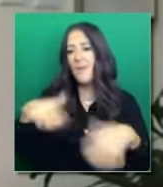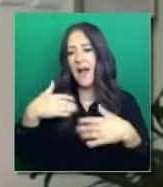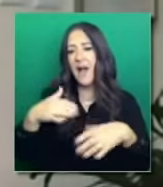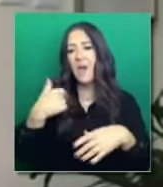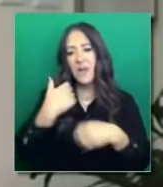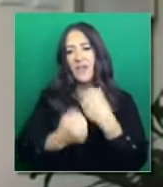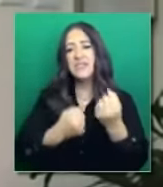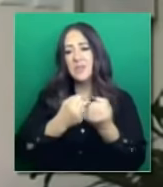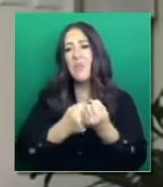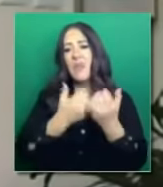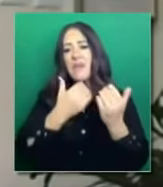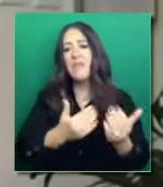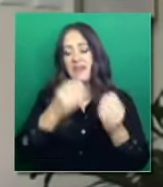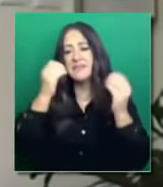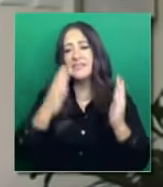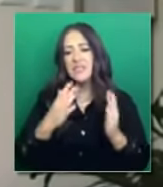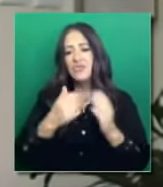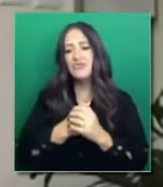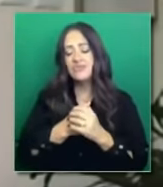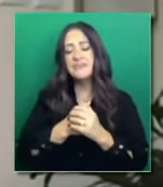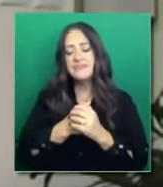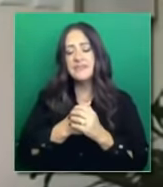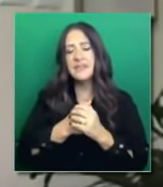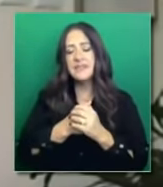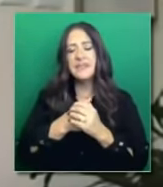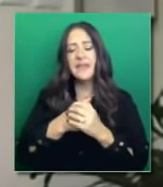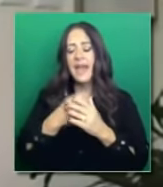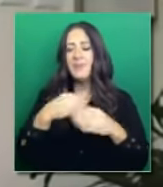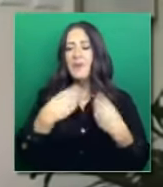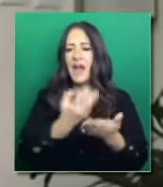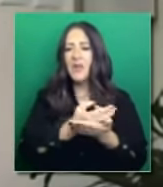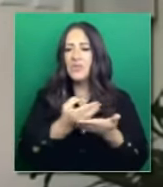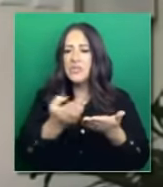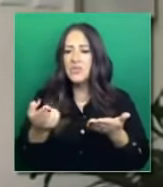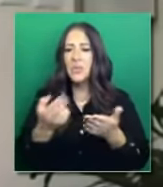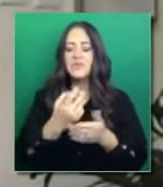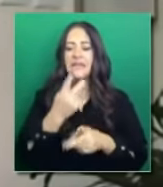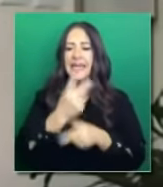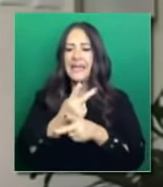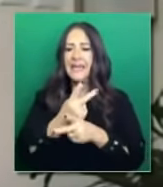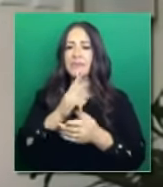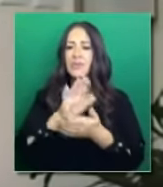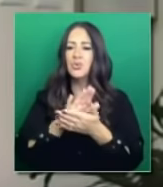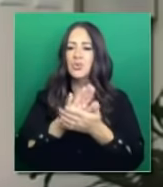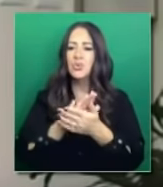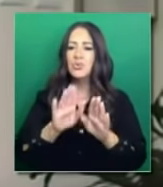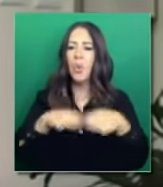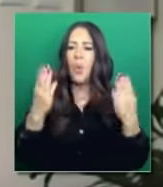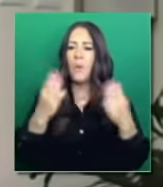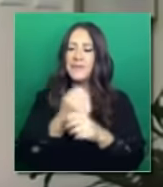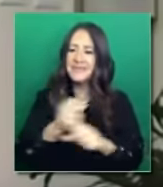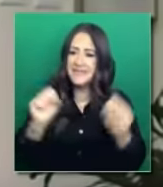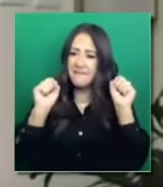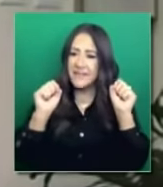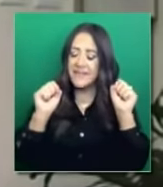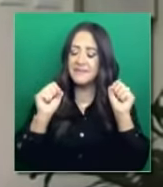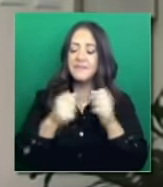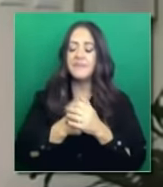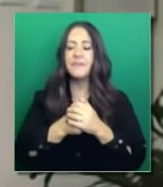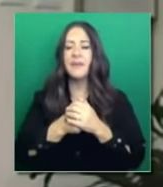their efforts, for having the resources to keep an open school safely so that